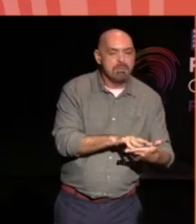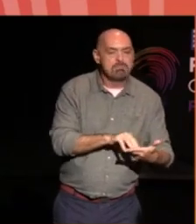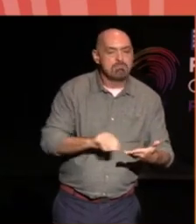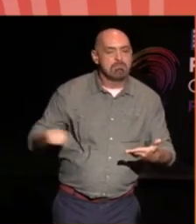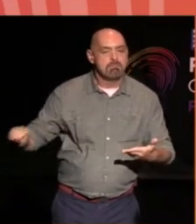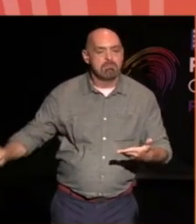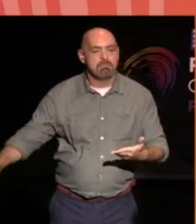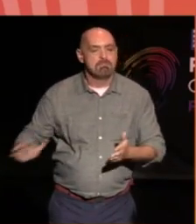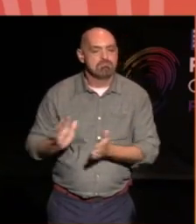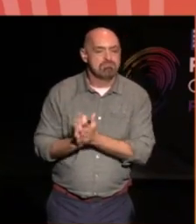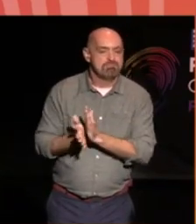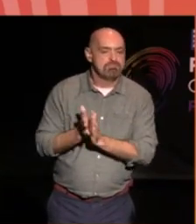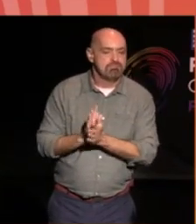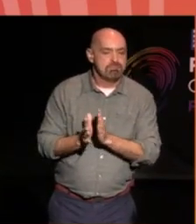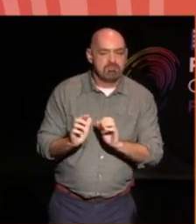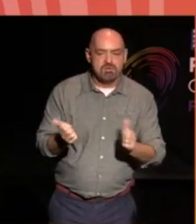now.